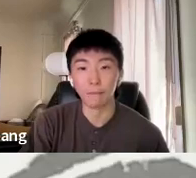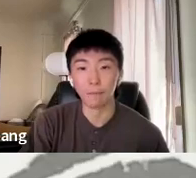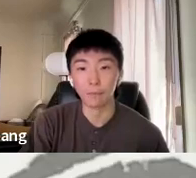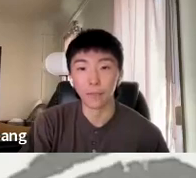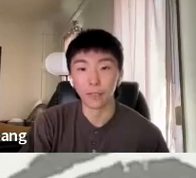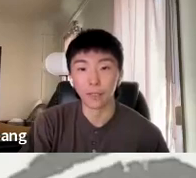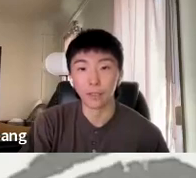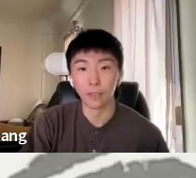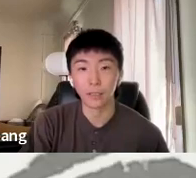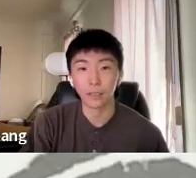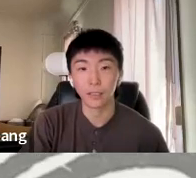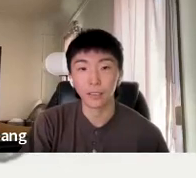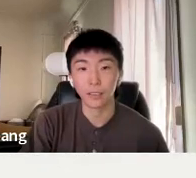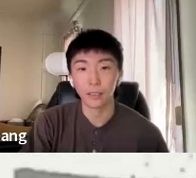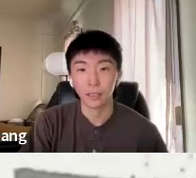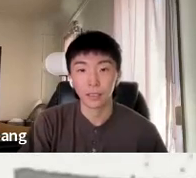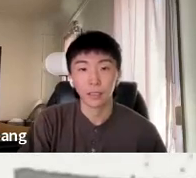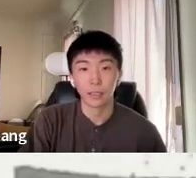embodiment.